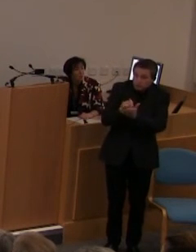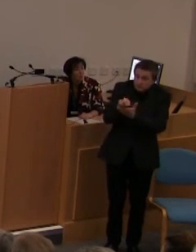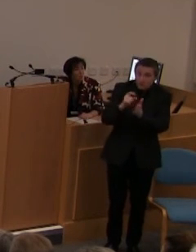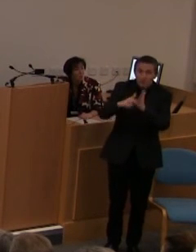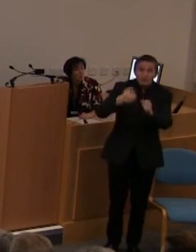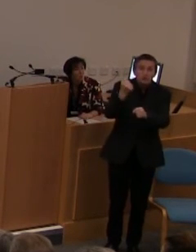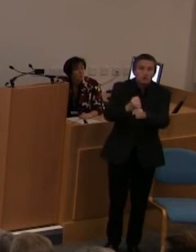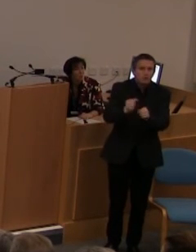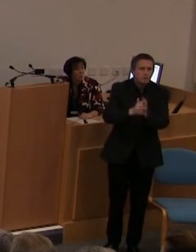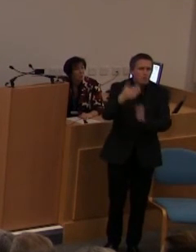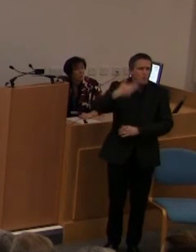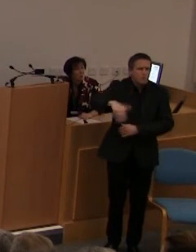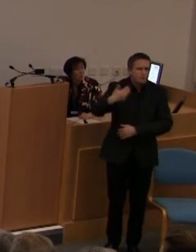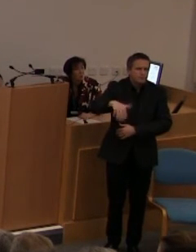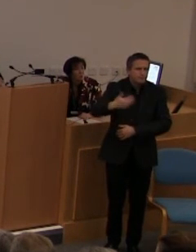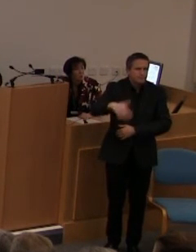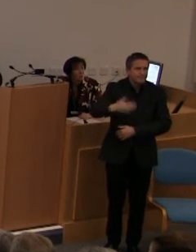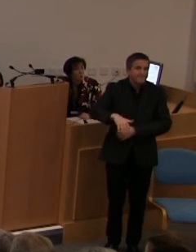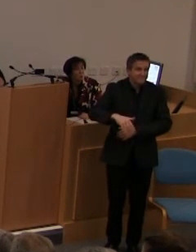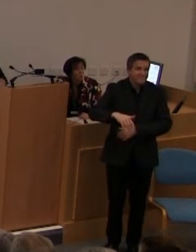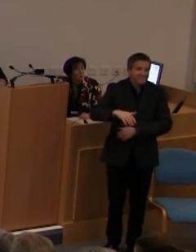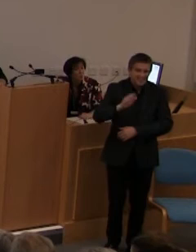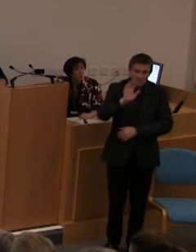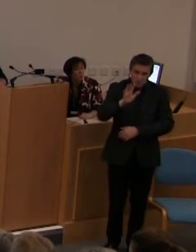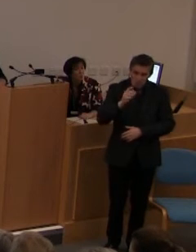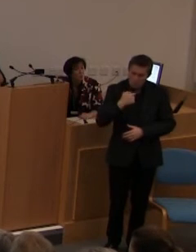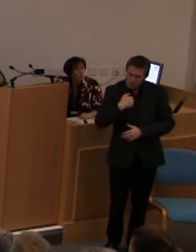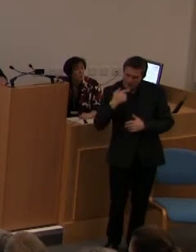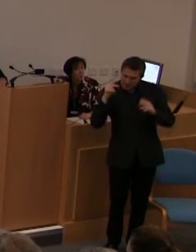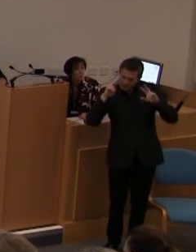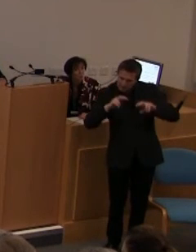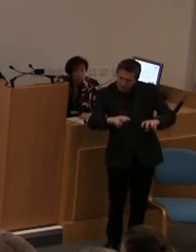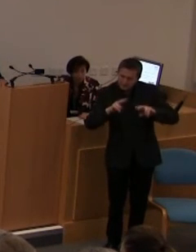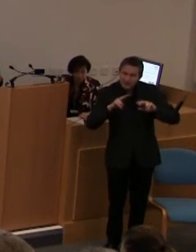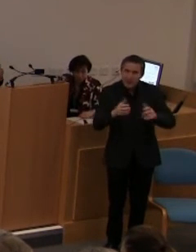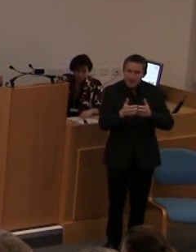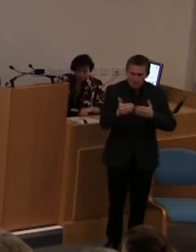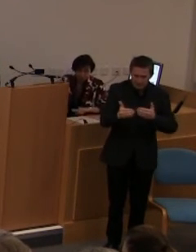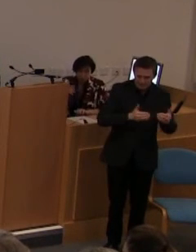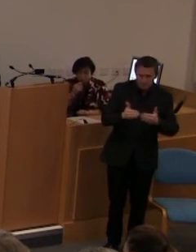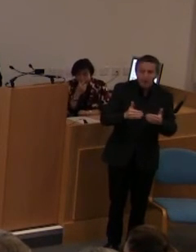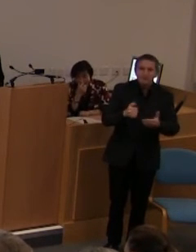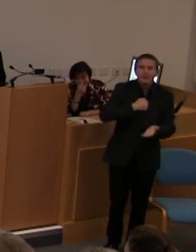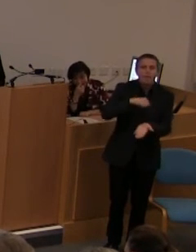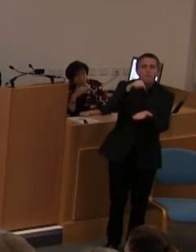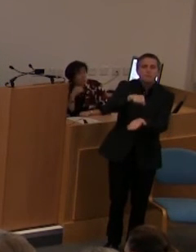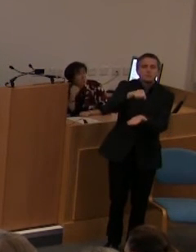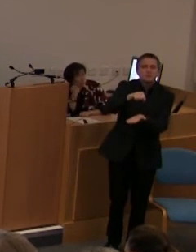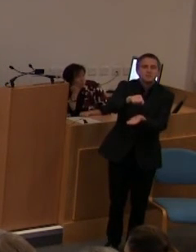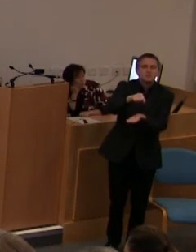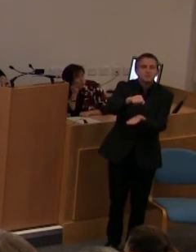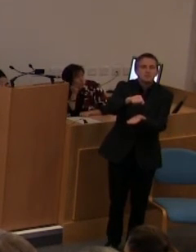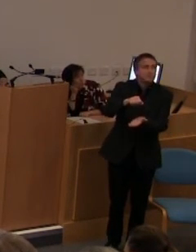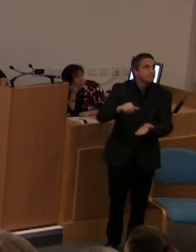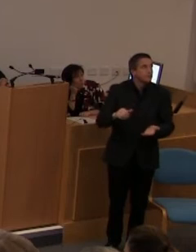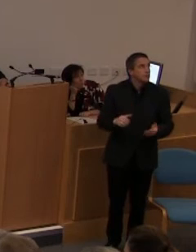that actually come on. So these are areas that are getting a lot of attention so that we can continue to deliver